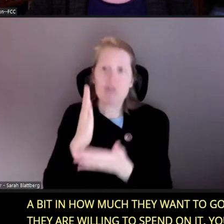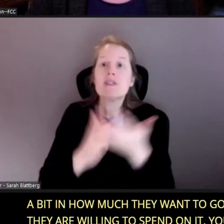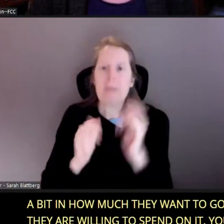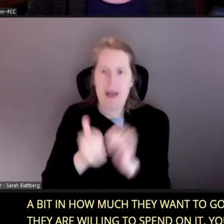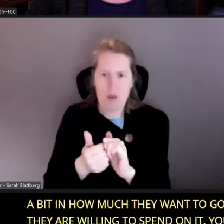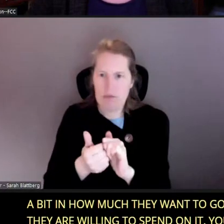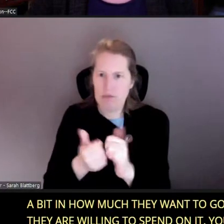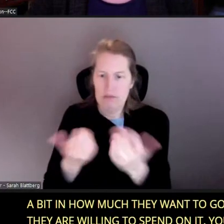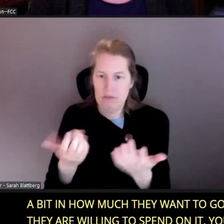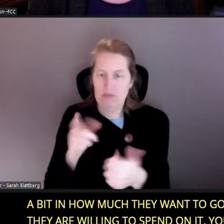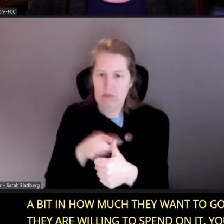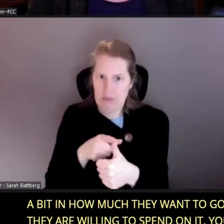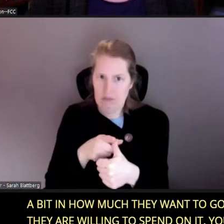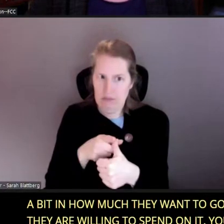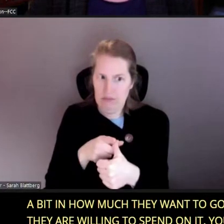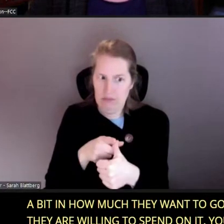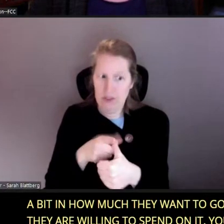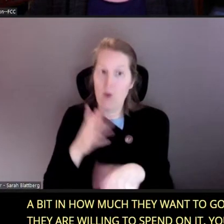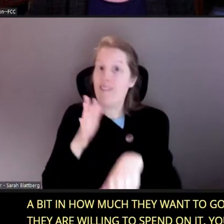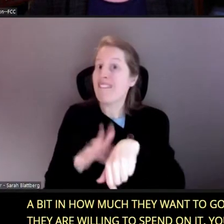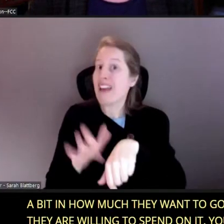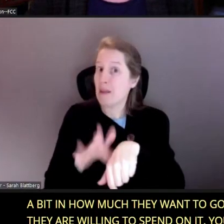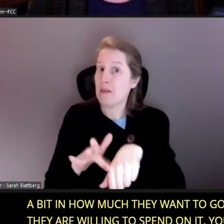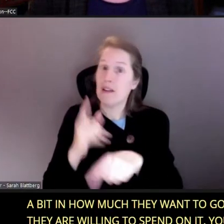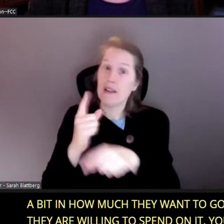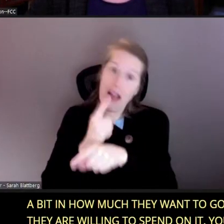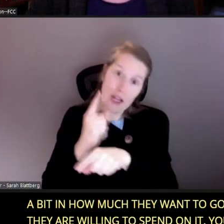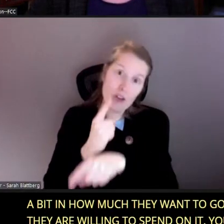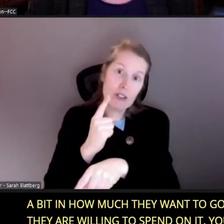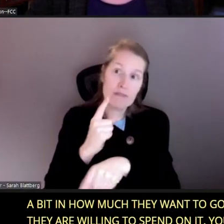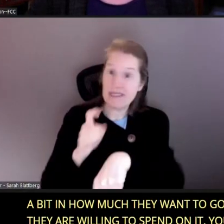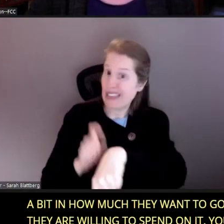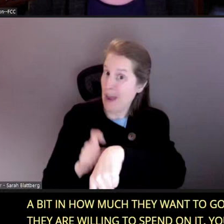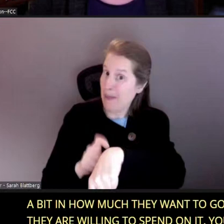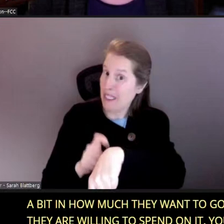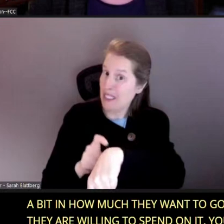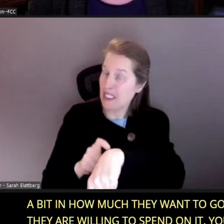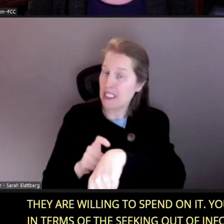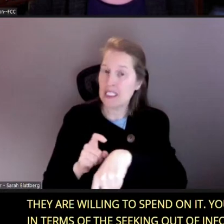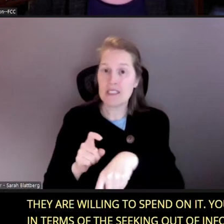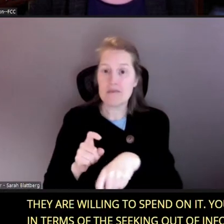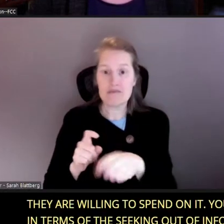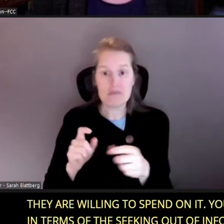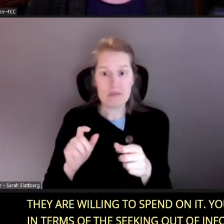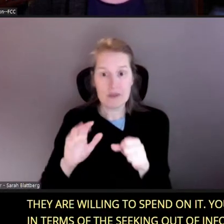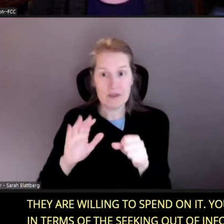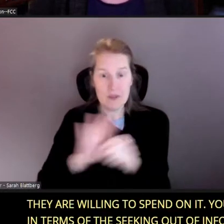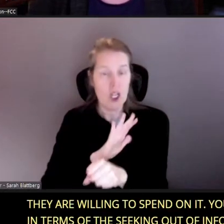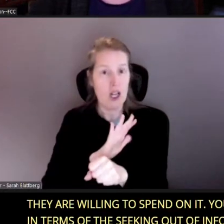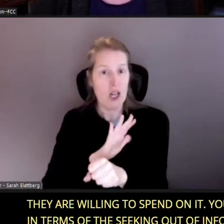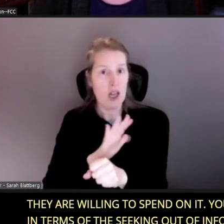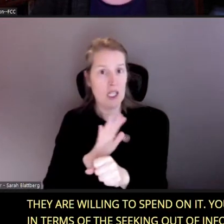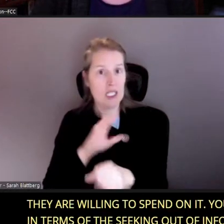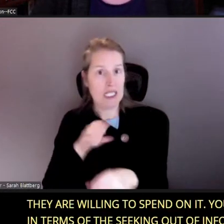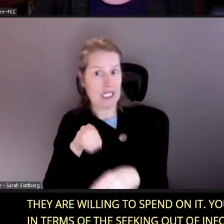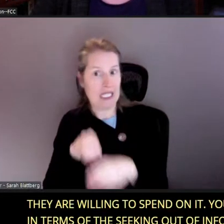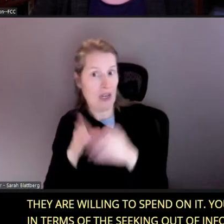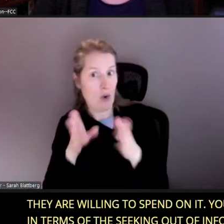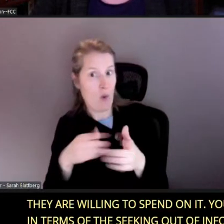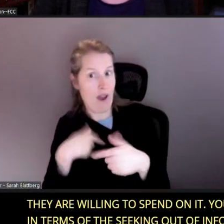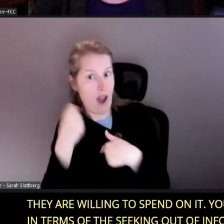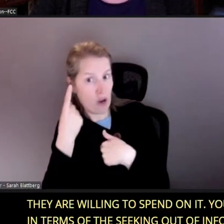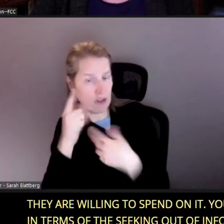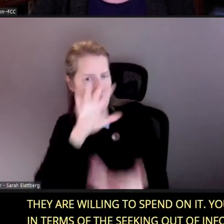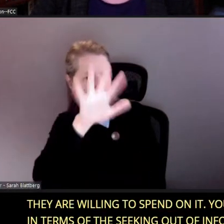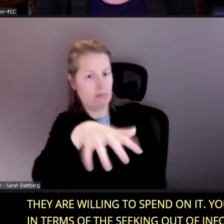point if they're going to use it. It has to be available and accurate, and it has to be available to them in a timely fashion for them to